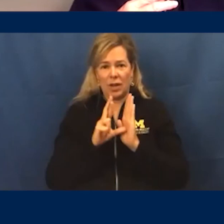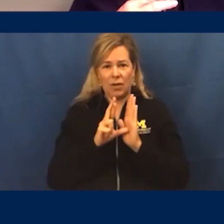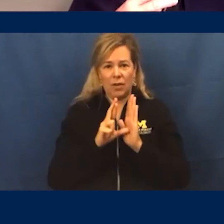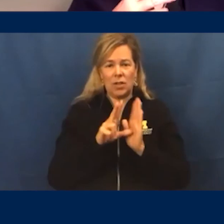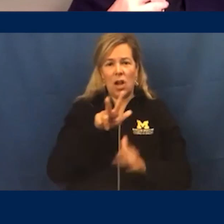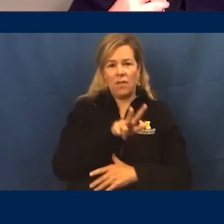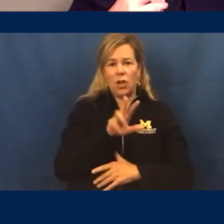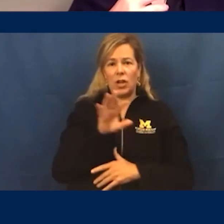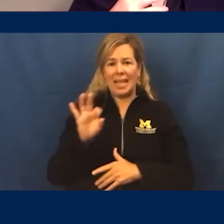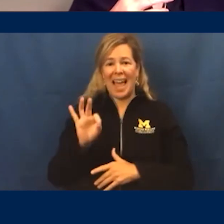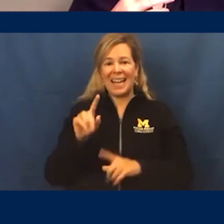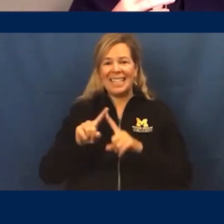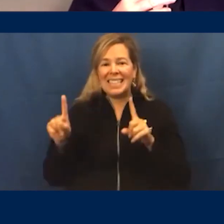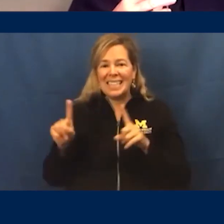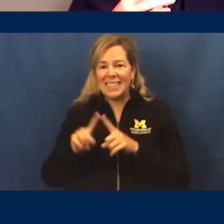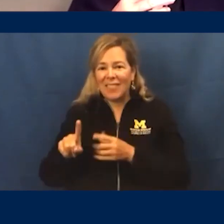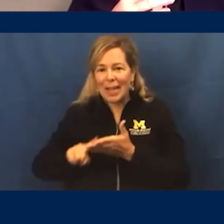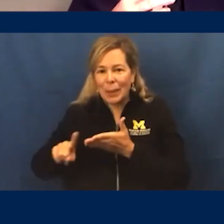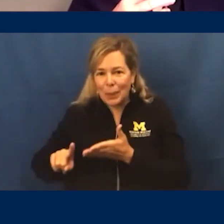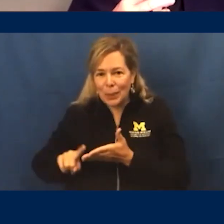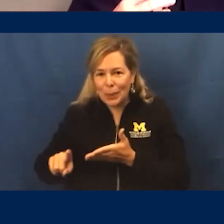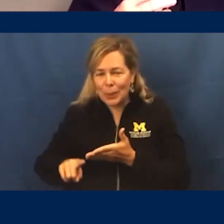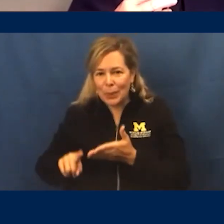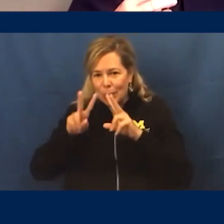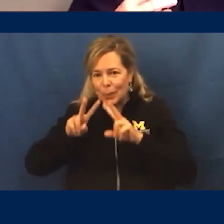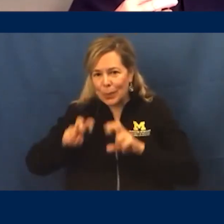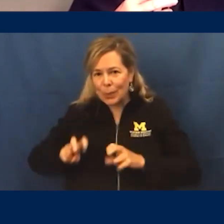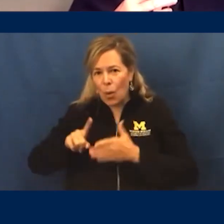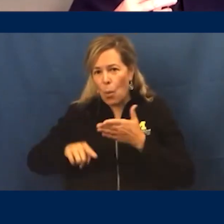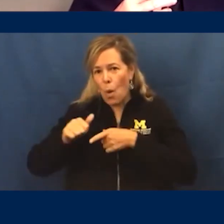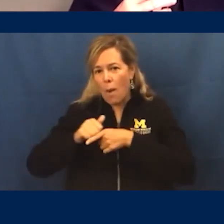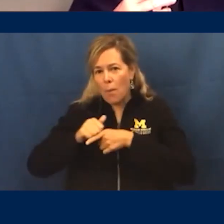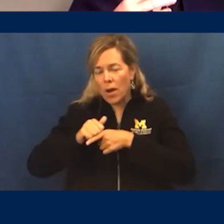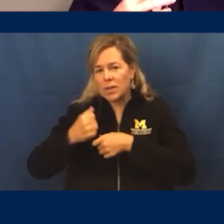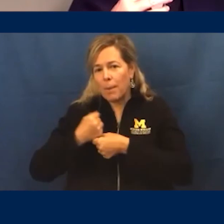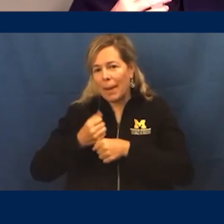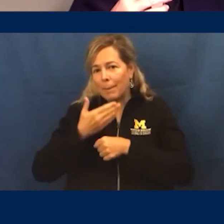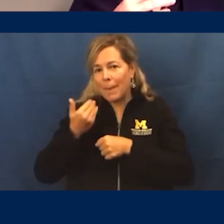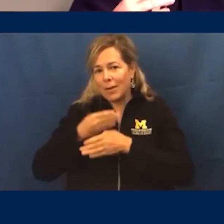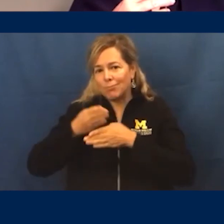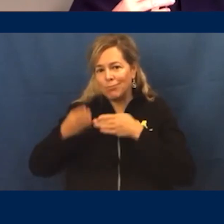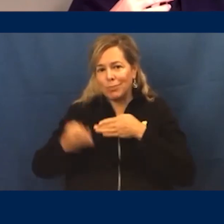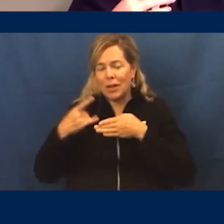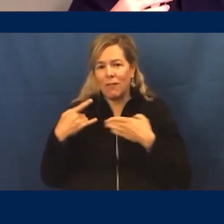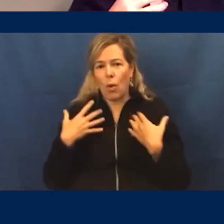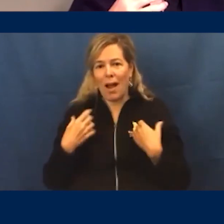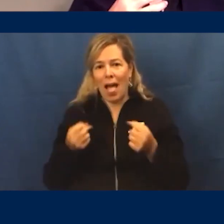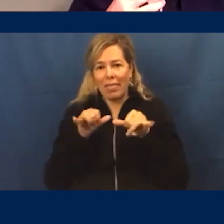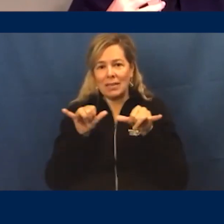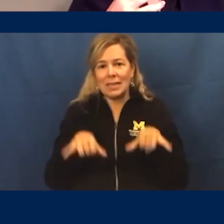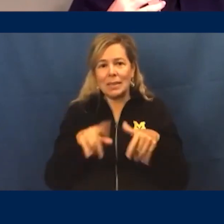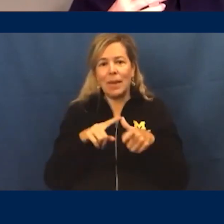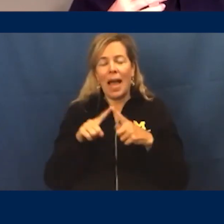studies that looked at what practices produce better outcomes in health systems. And